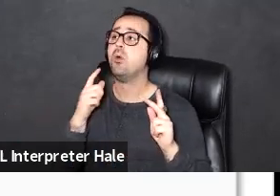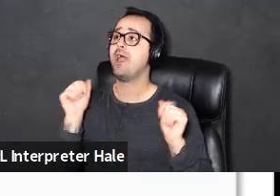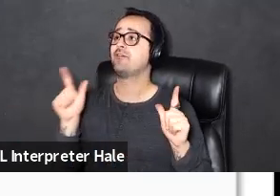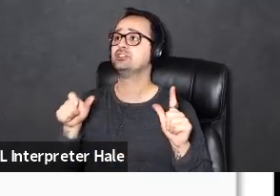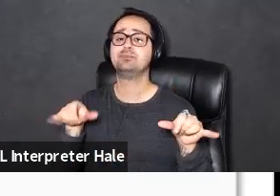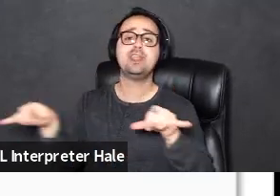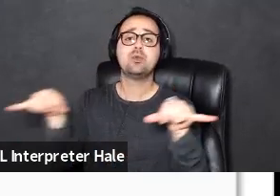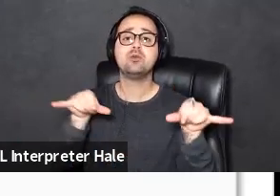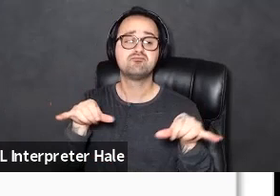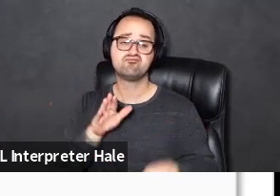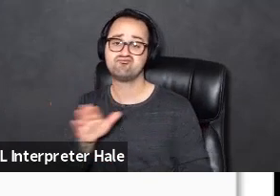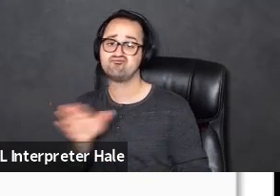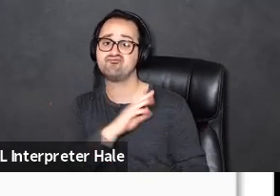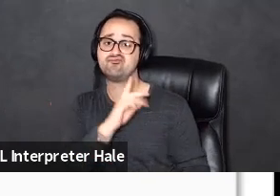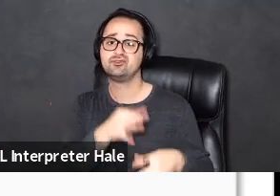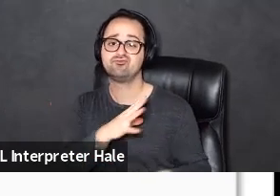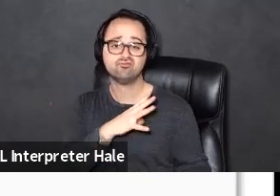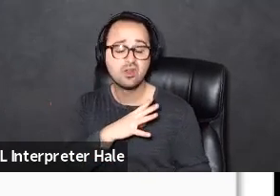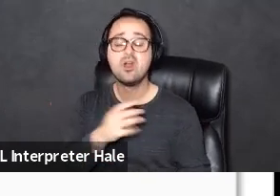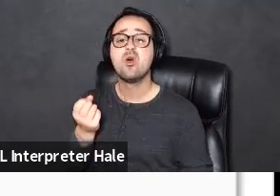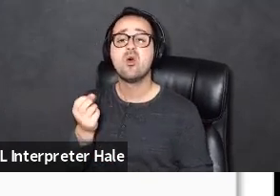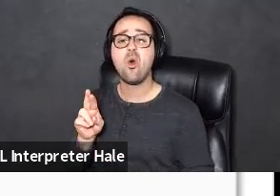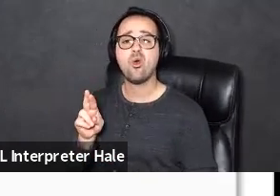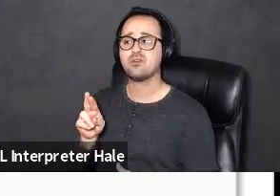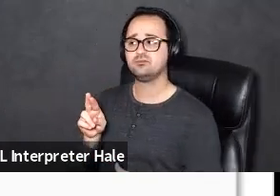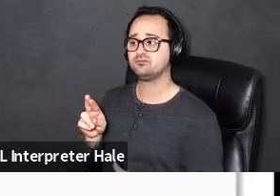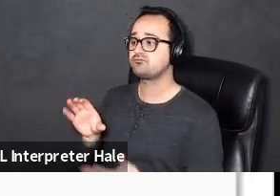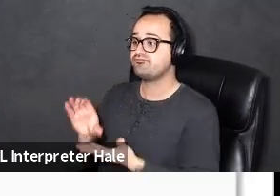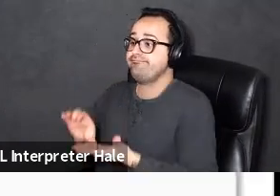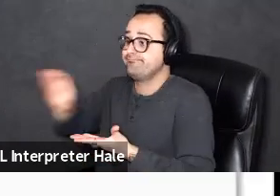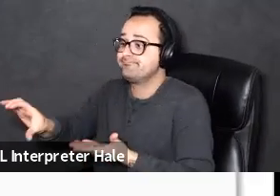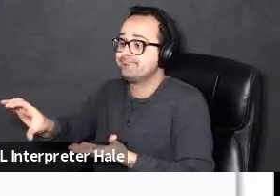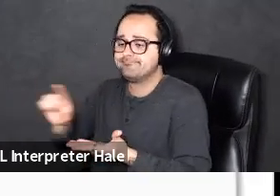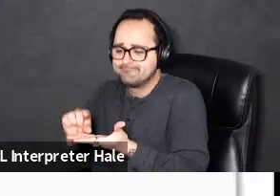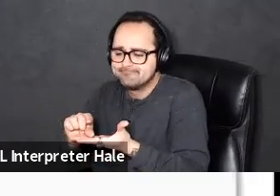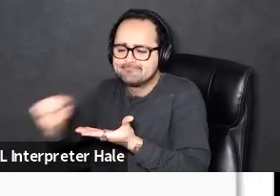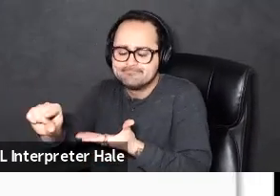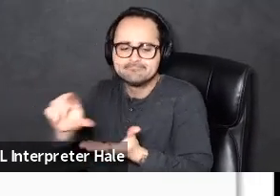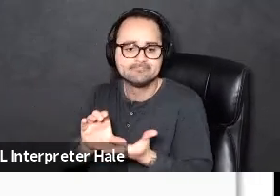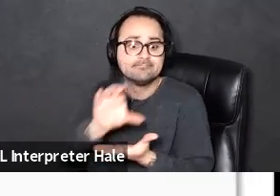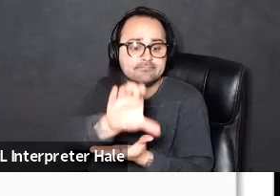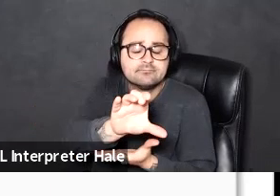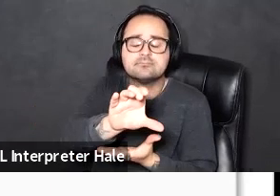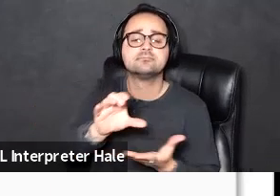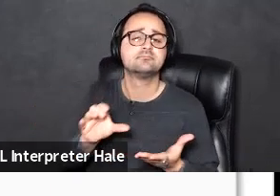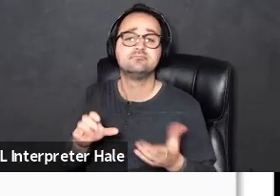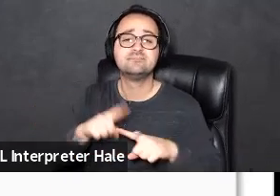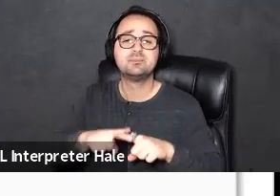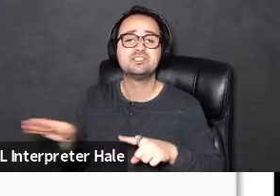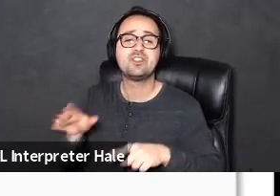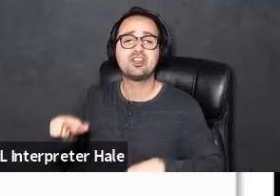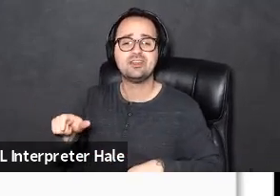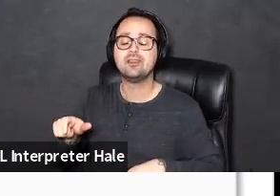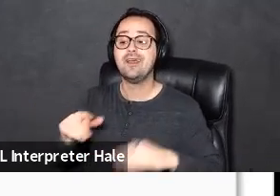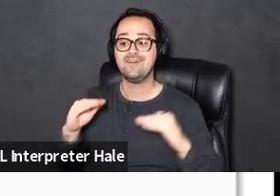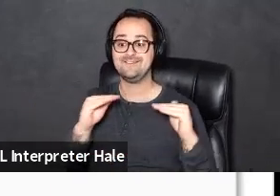personal decision, or it could be based on, you know, what each child should get based on your, on the need. So fair isn't